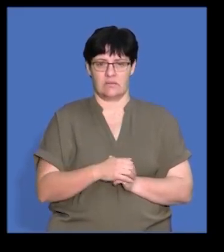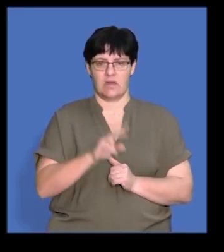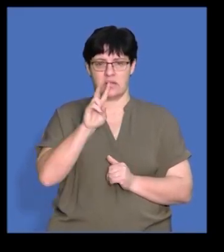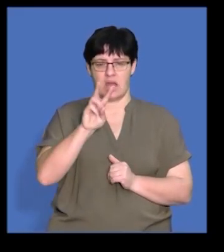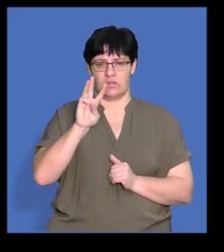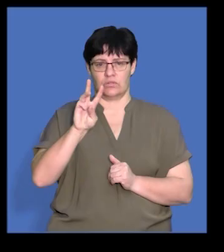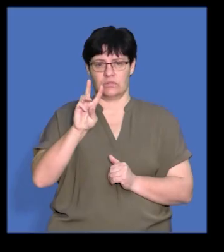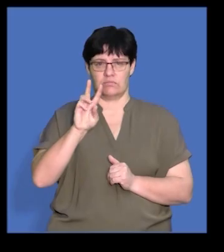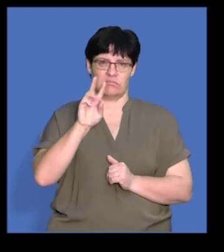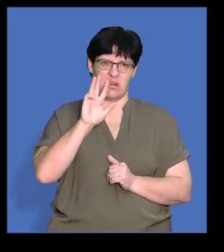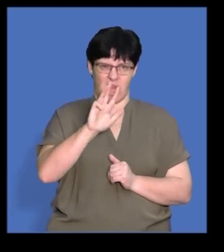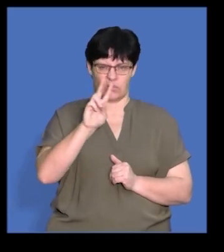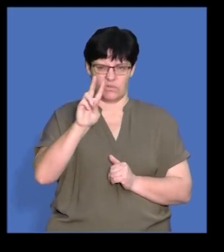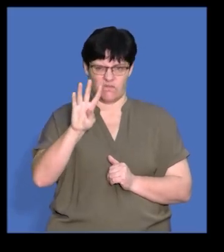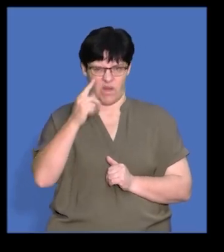$037,924. I think that was the number.